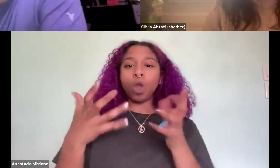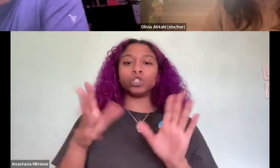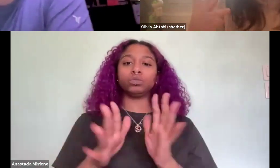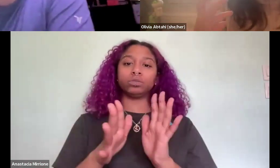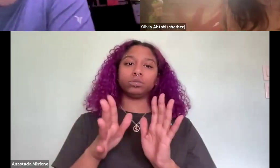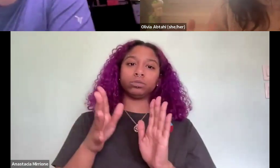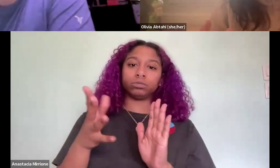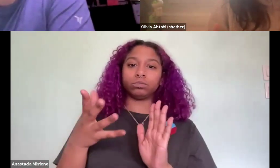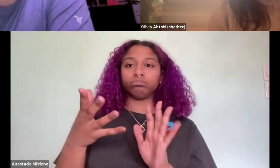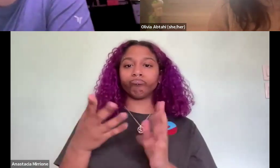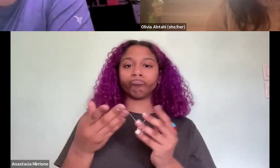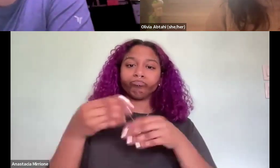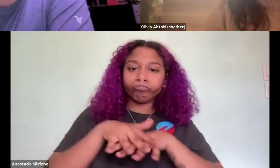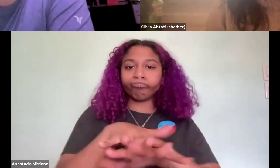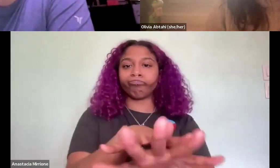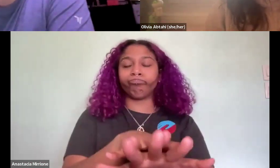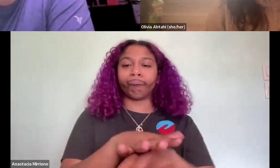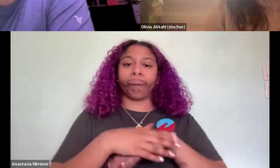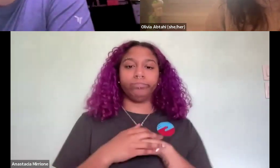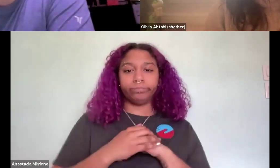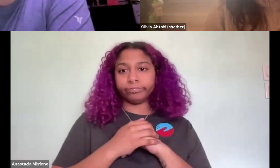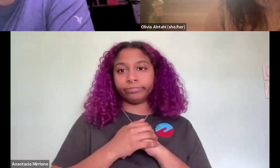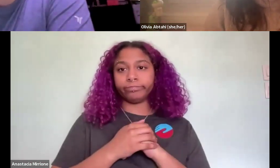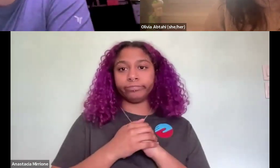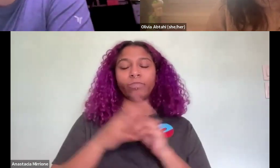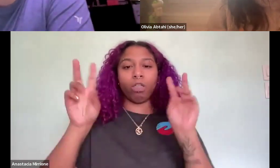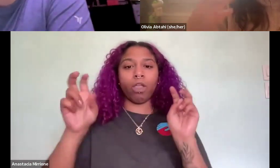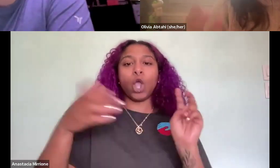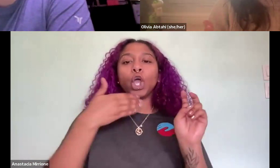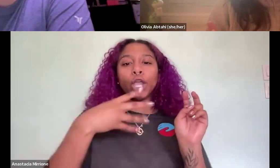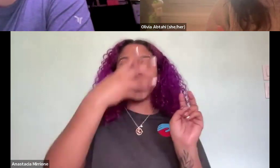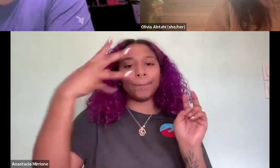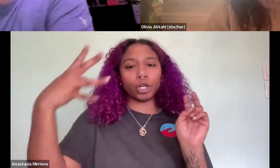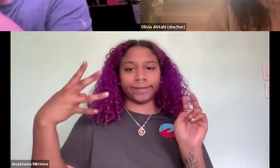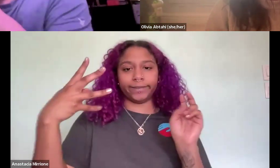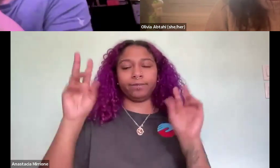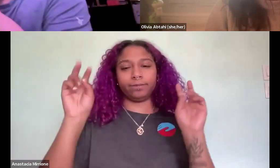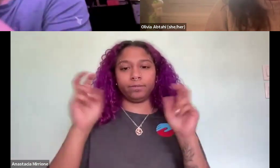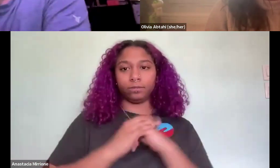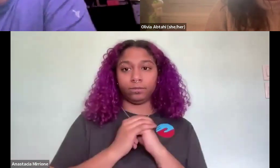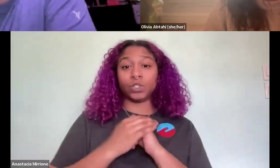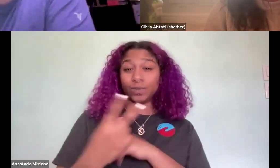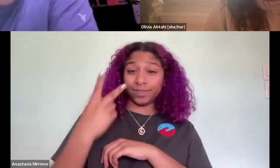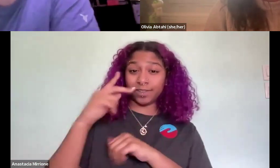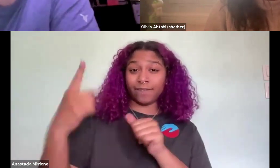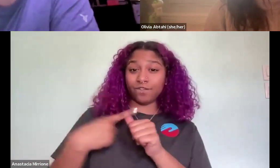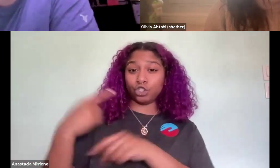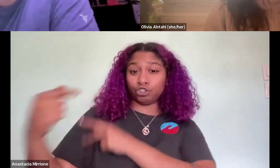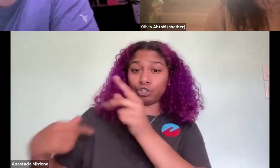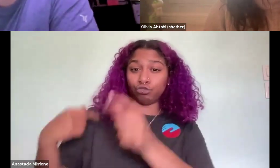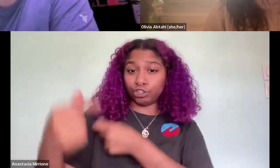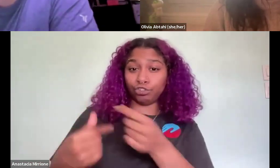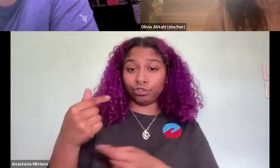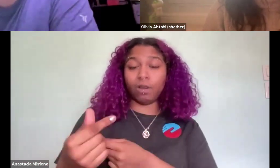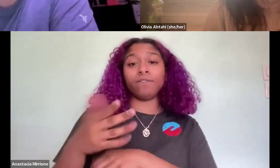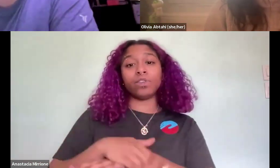right. It's like the good immigrant myth. And so you have this, first generation of the children who are born in this country who